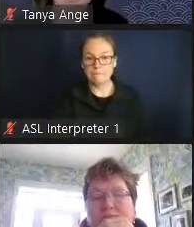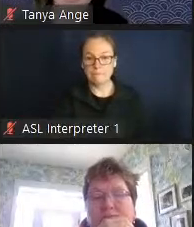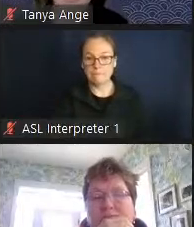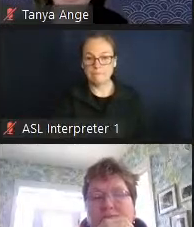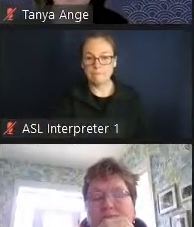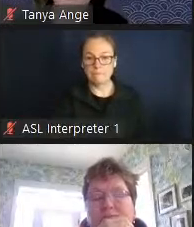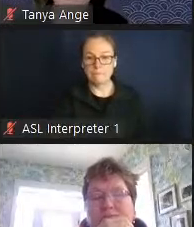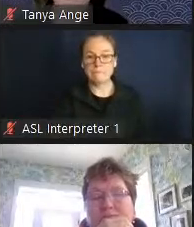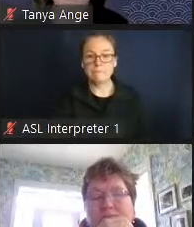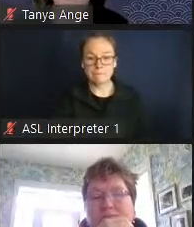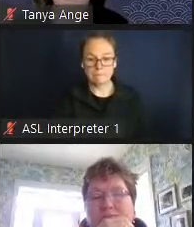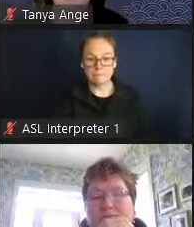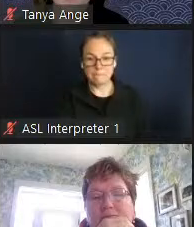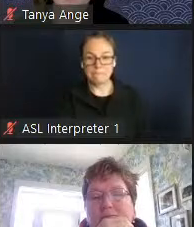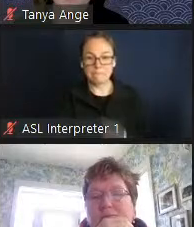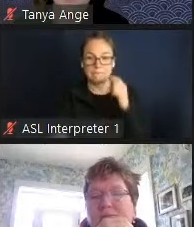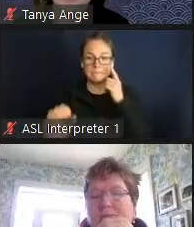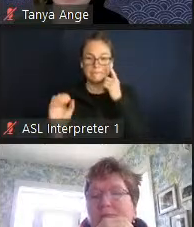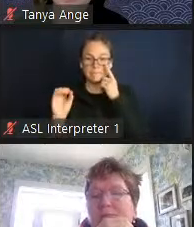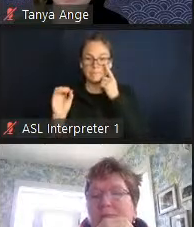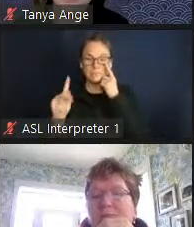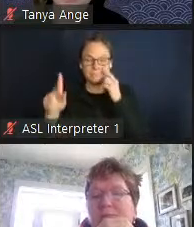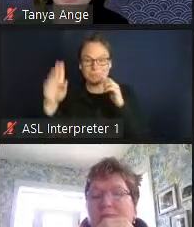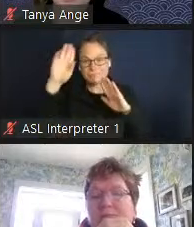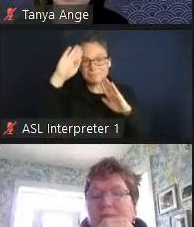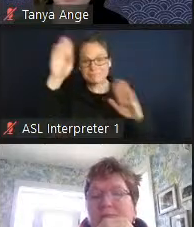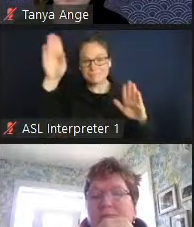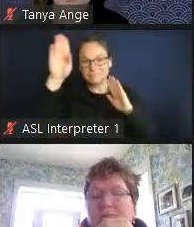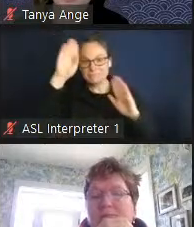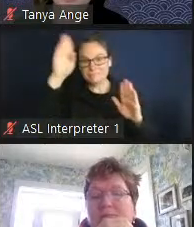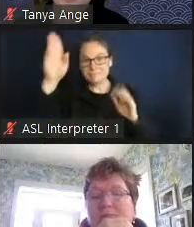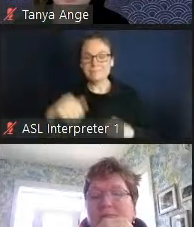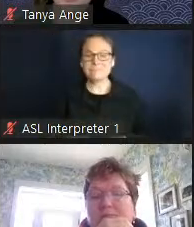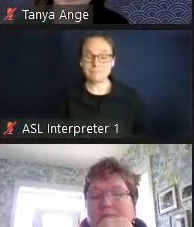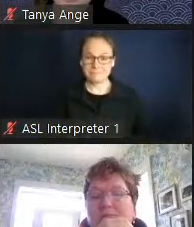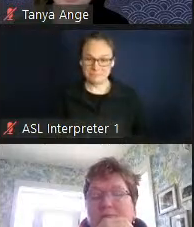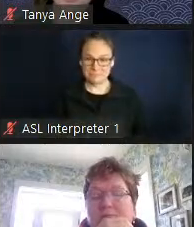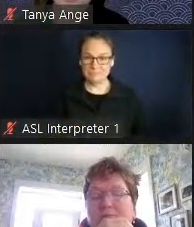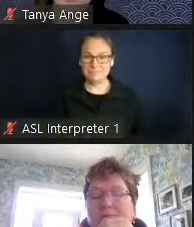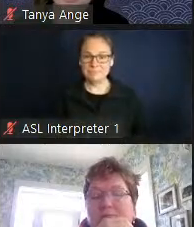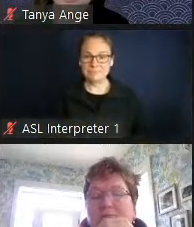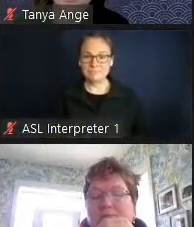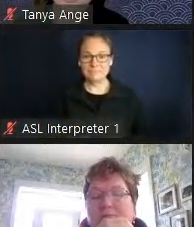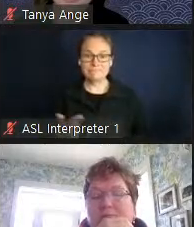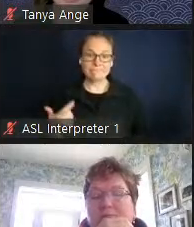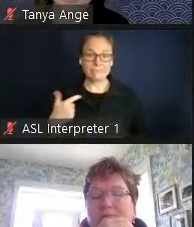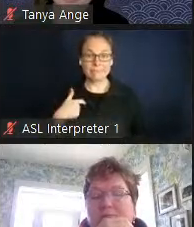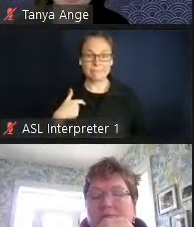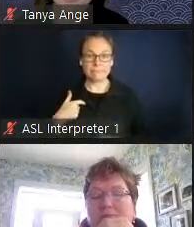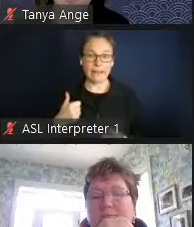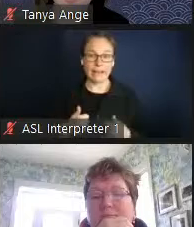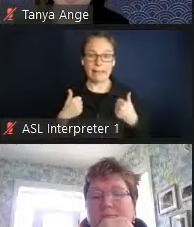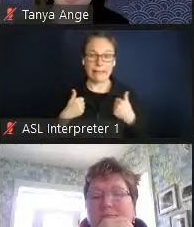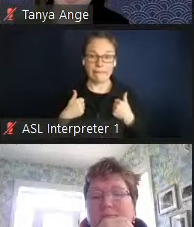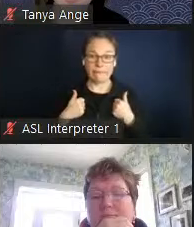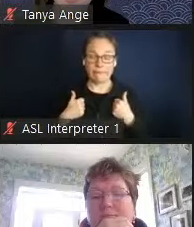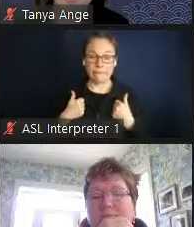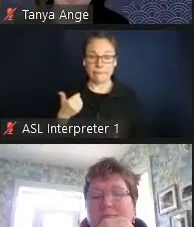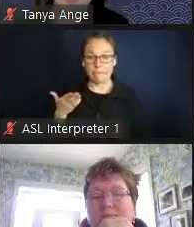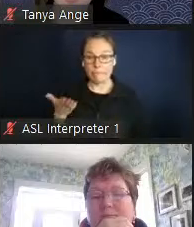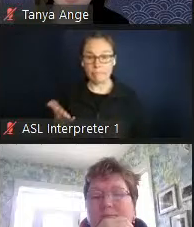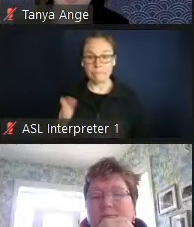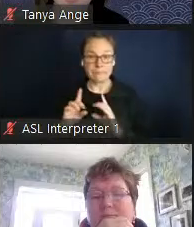Sorry there, just unmuting myself. Hi, yes, this is Joe Ross. I guess technically reside in District